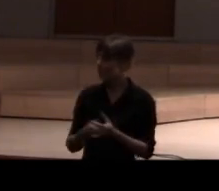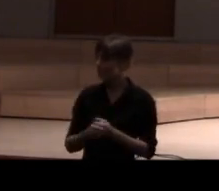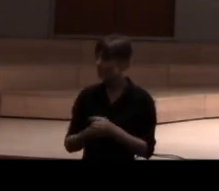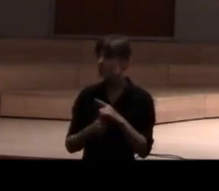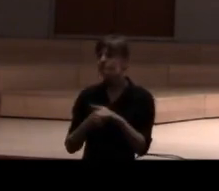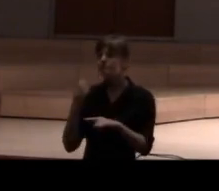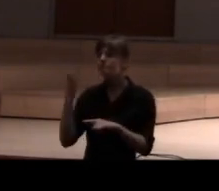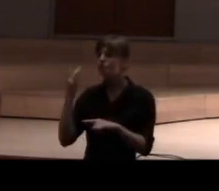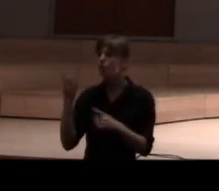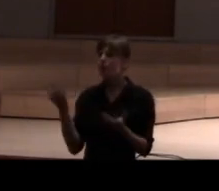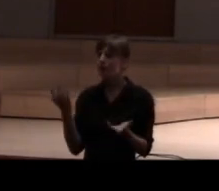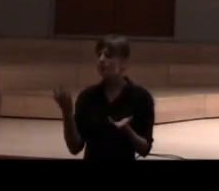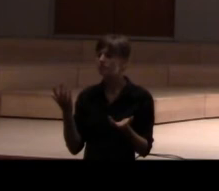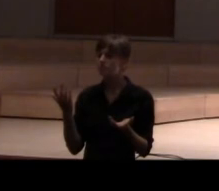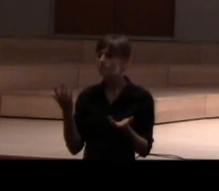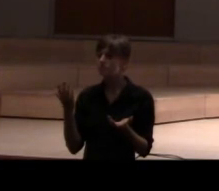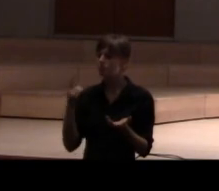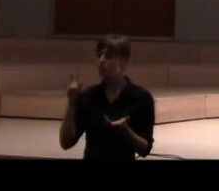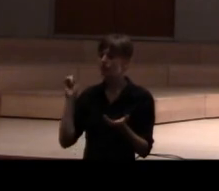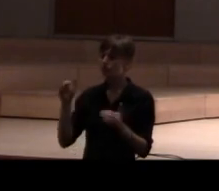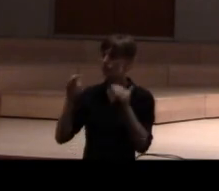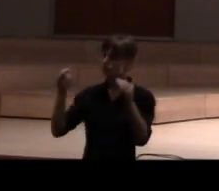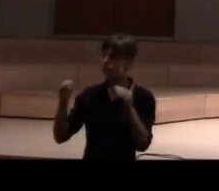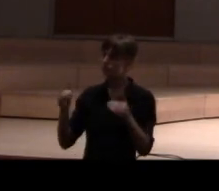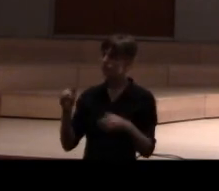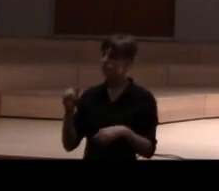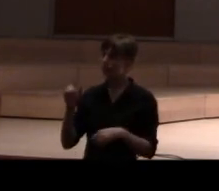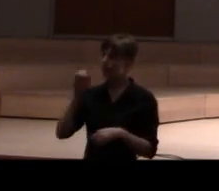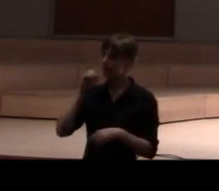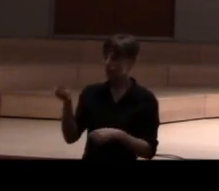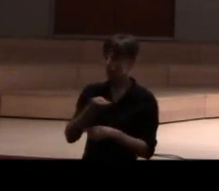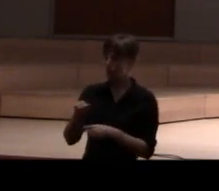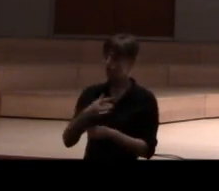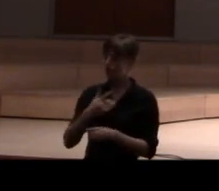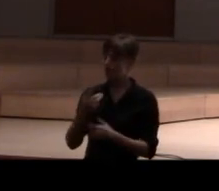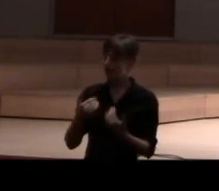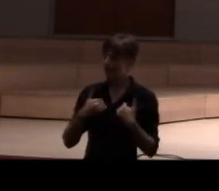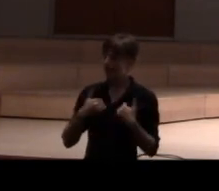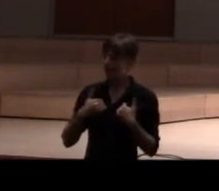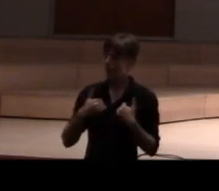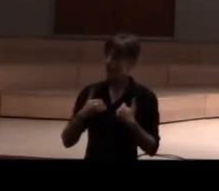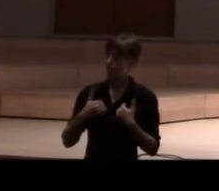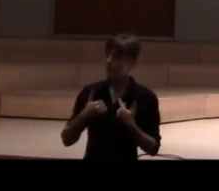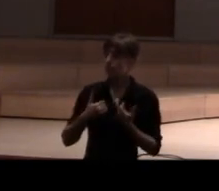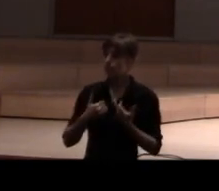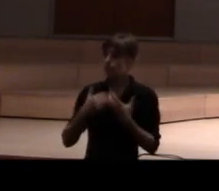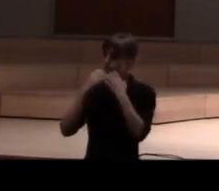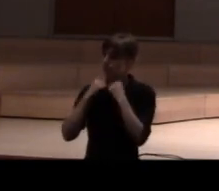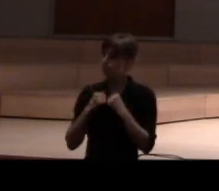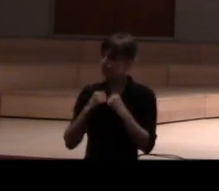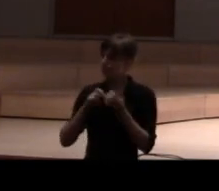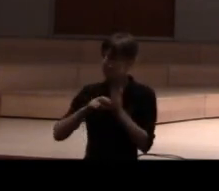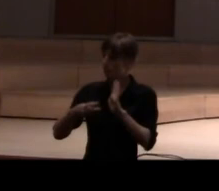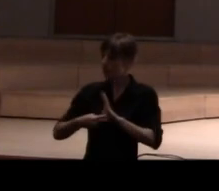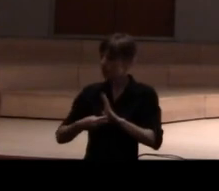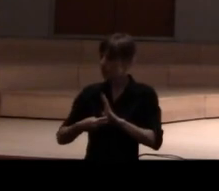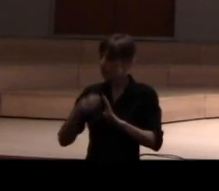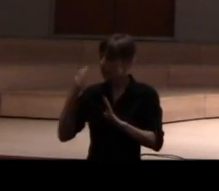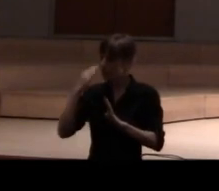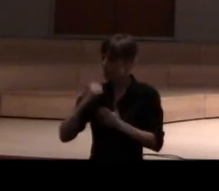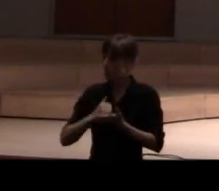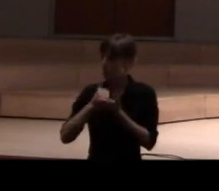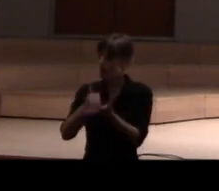Eva, Lean, and Nikhil have purpose. They know that there are readers out there, and they know that what they do will help someone or